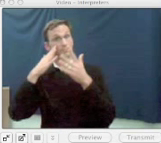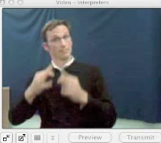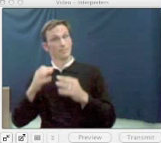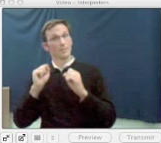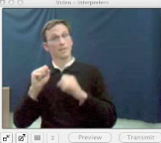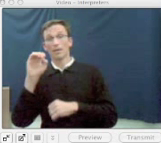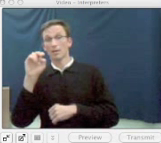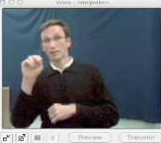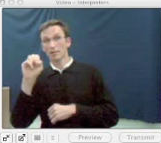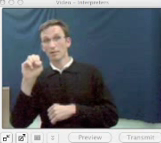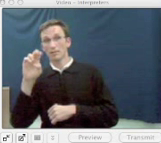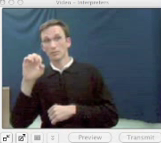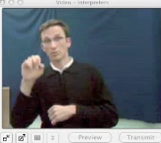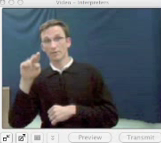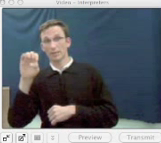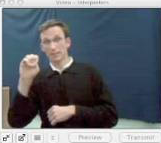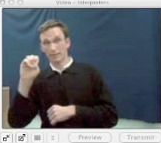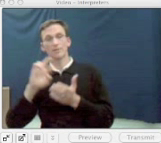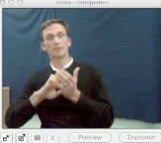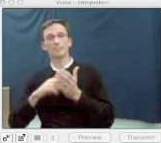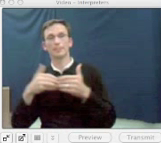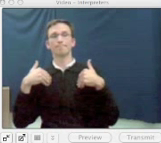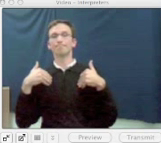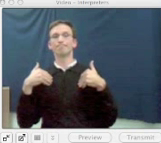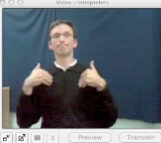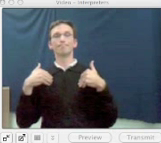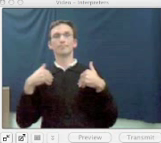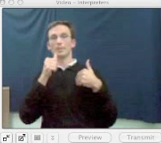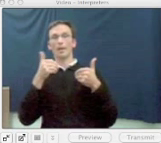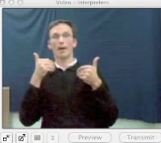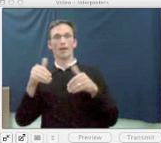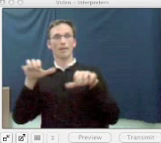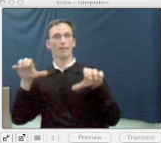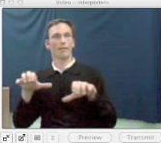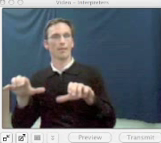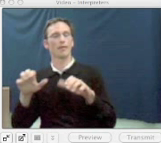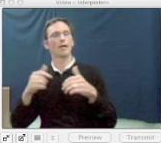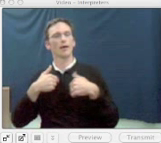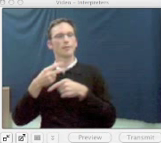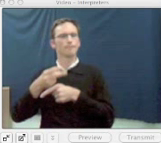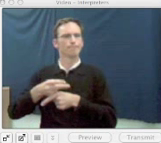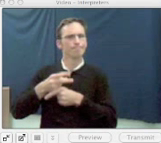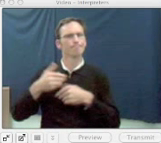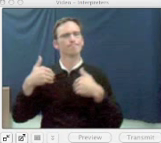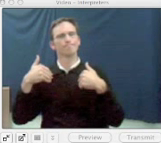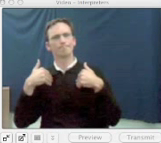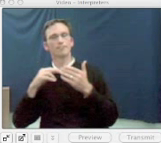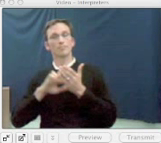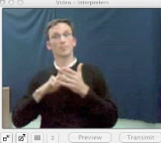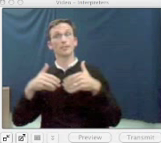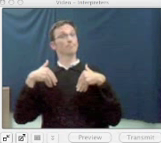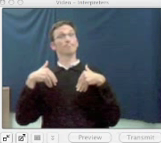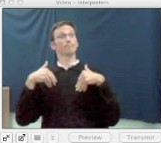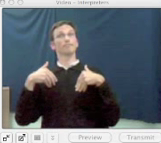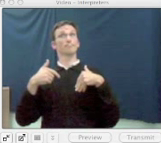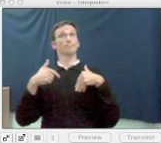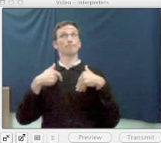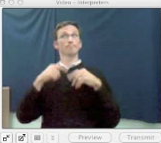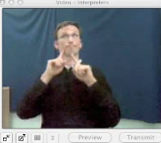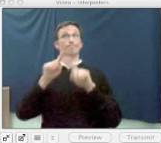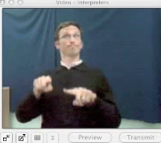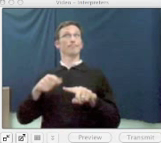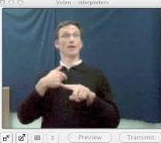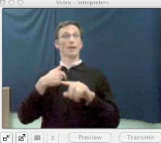as lacking in action. So a conservative decision of doing nothing, which is in our view very much